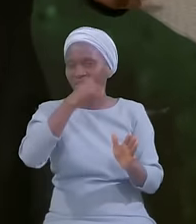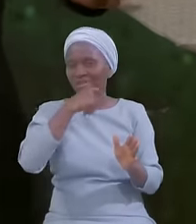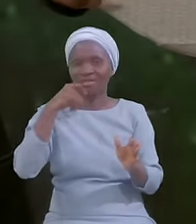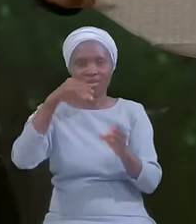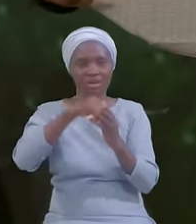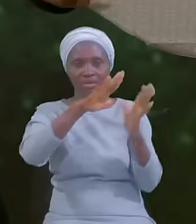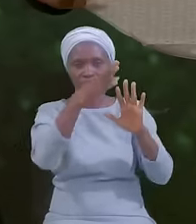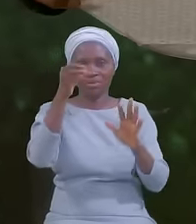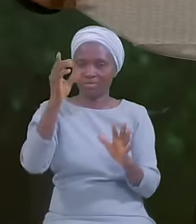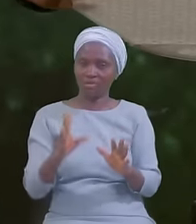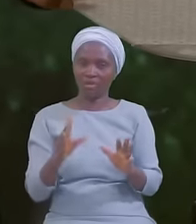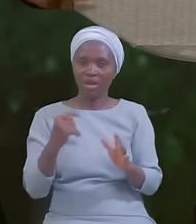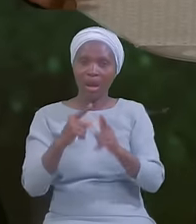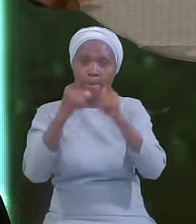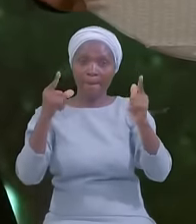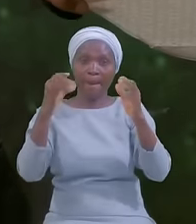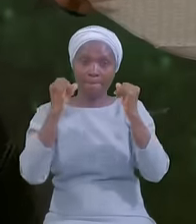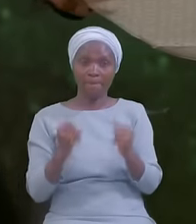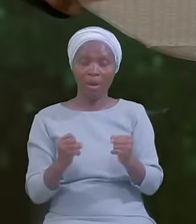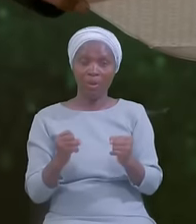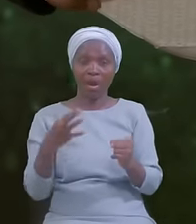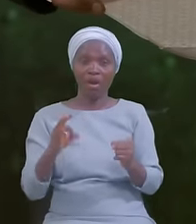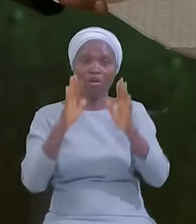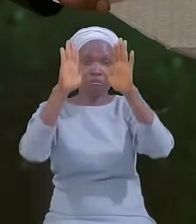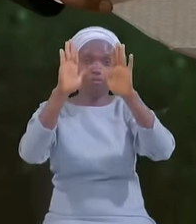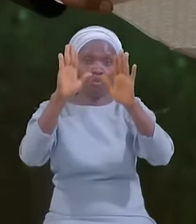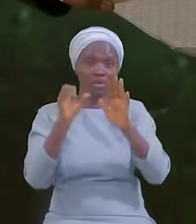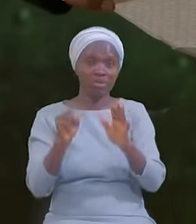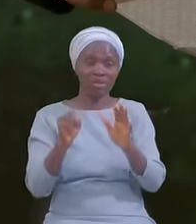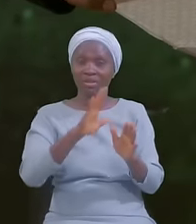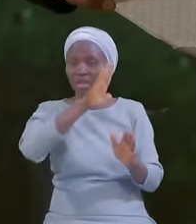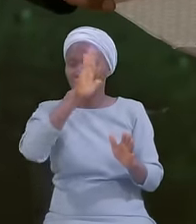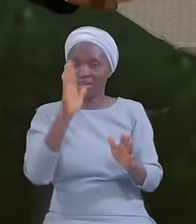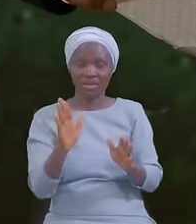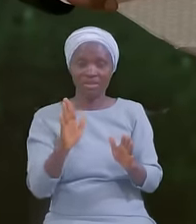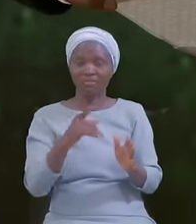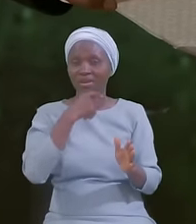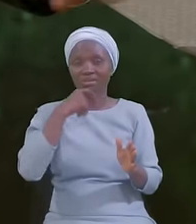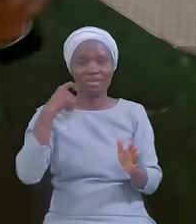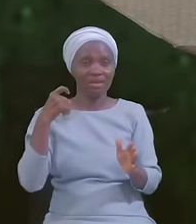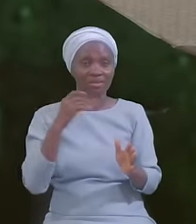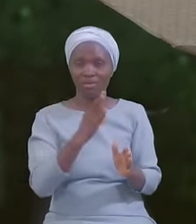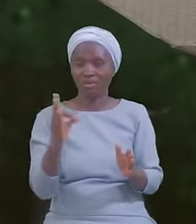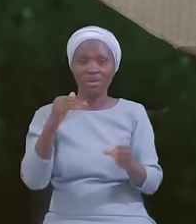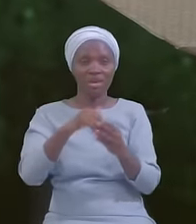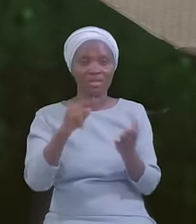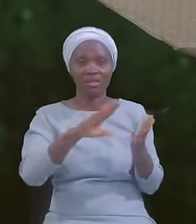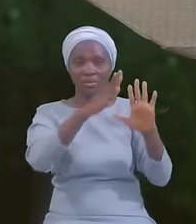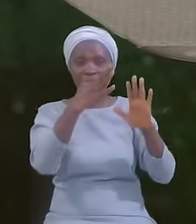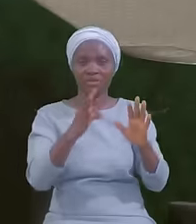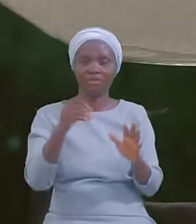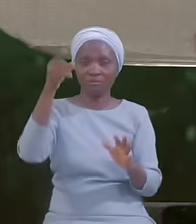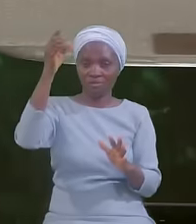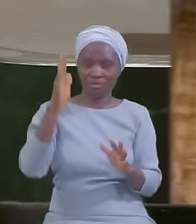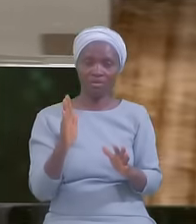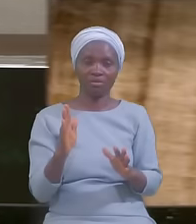great power for wonders never dries up in the presence of